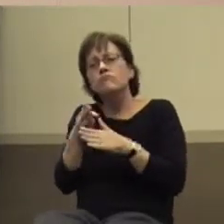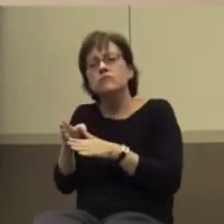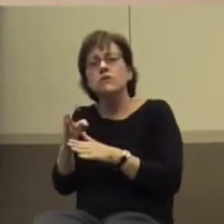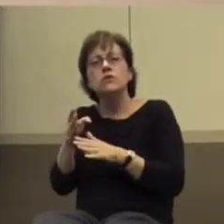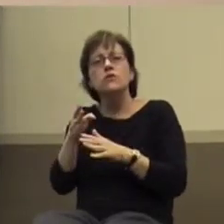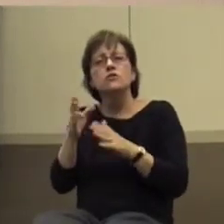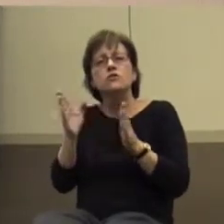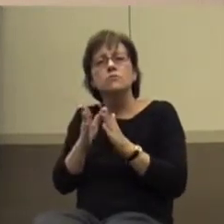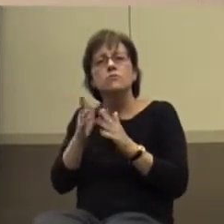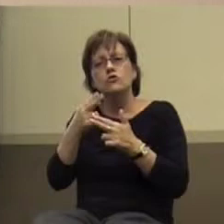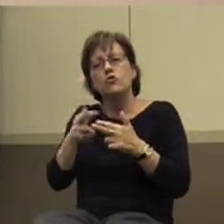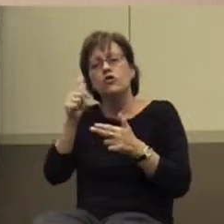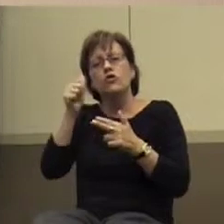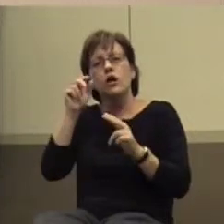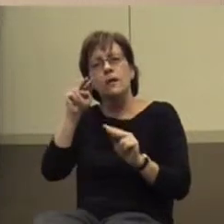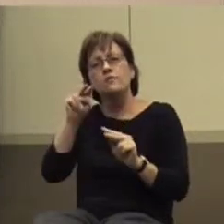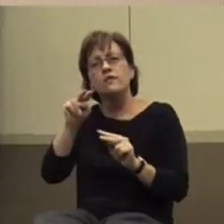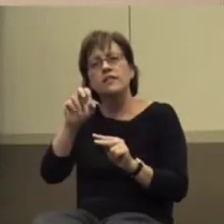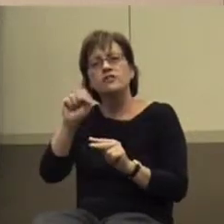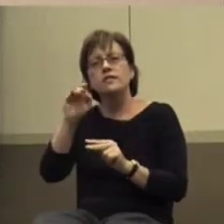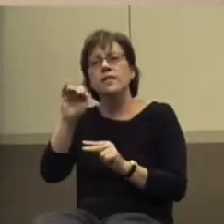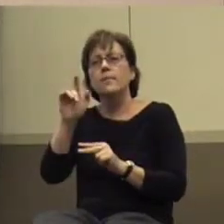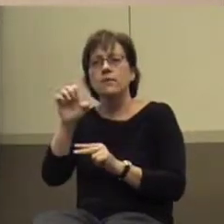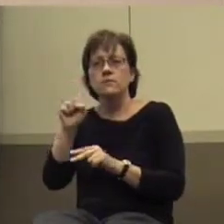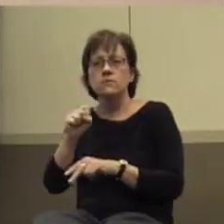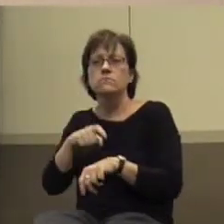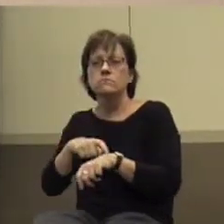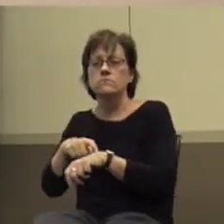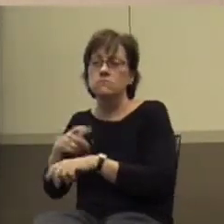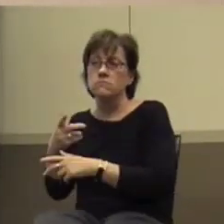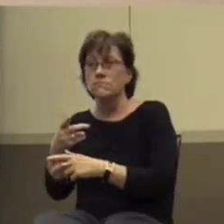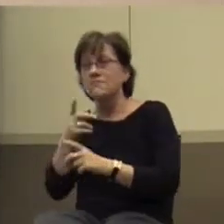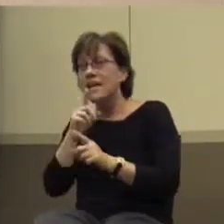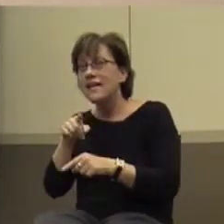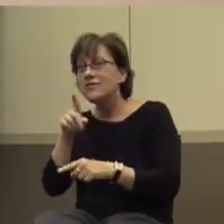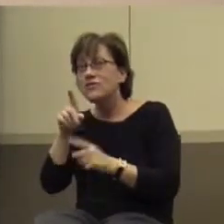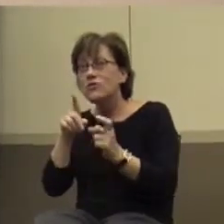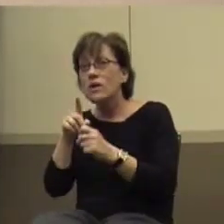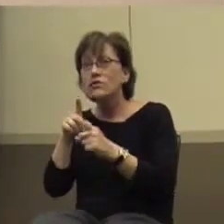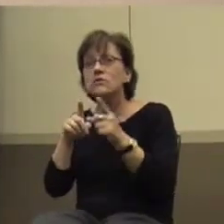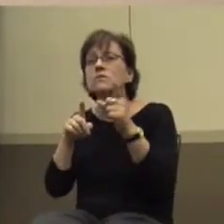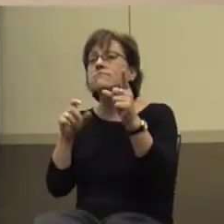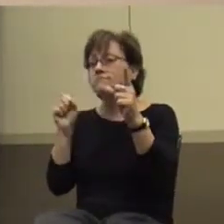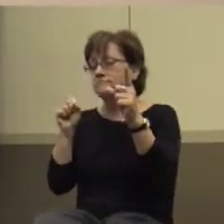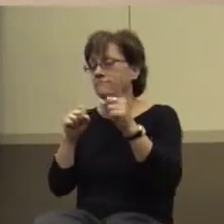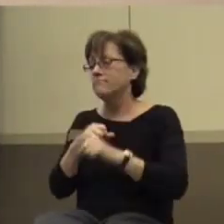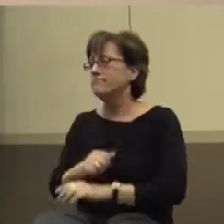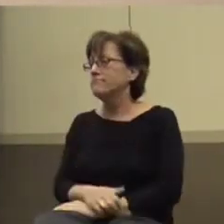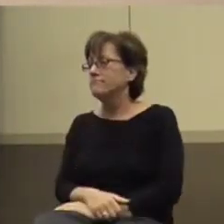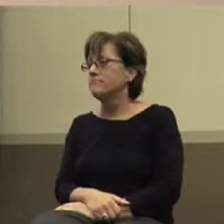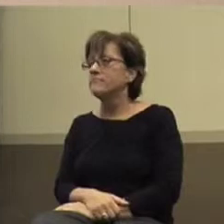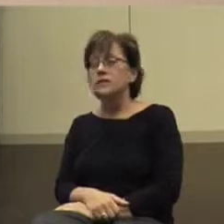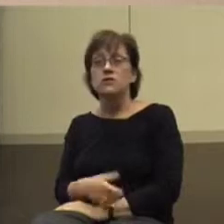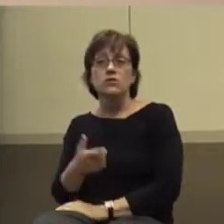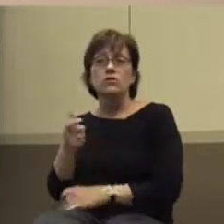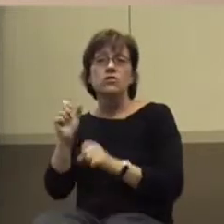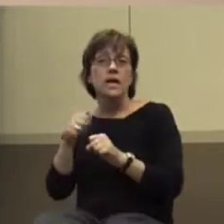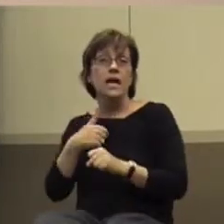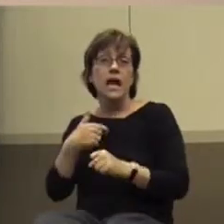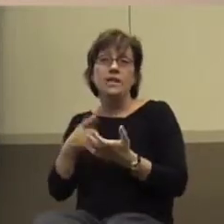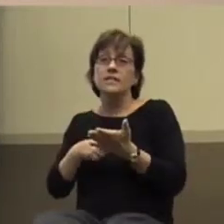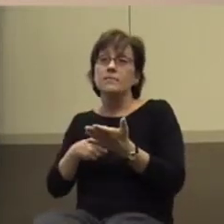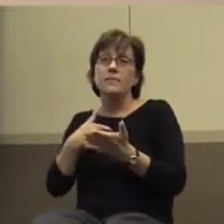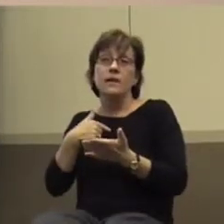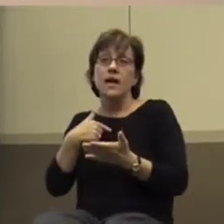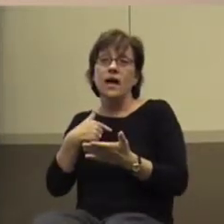Okay. Does that answer your question pretty much? Yeah. So you can, like I'll do sometimes if I only have 5 minutes and I want to get something,